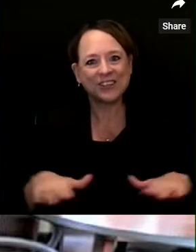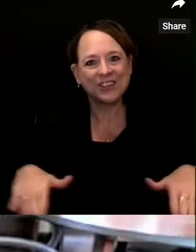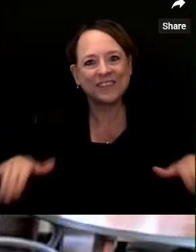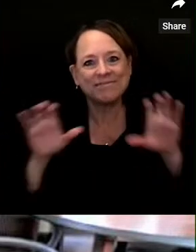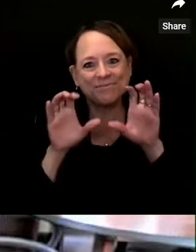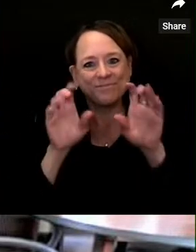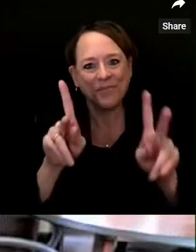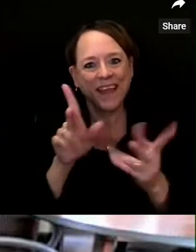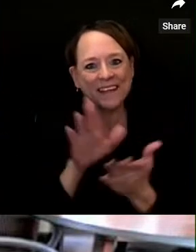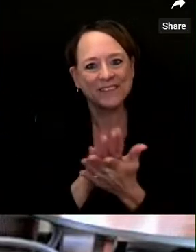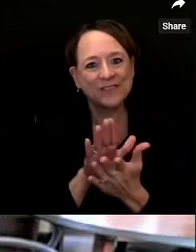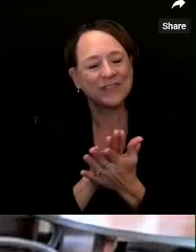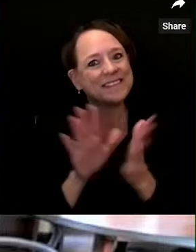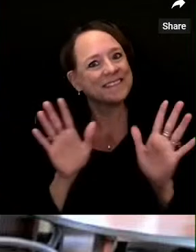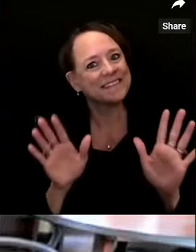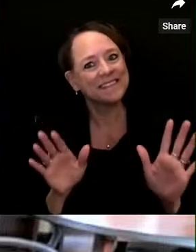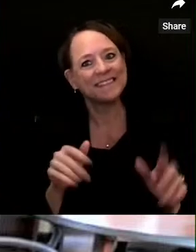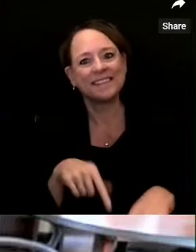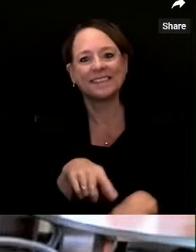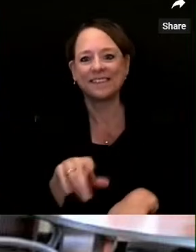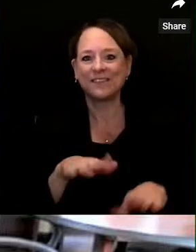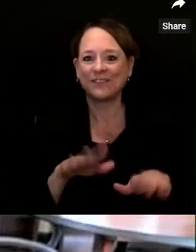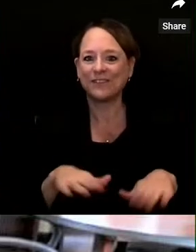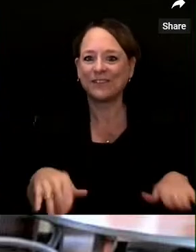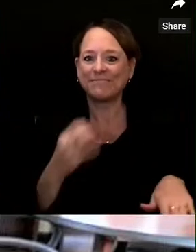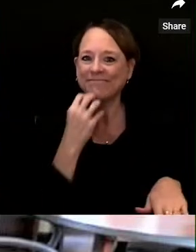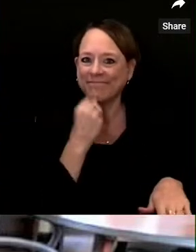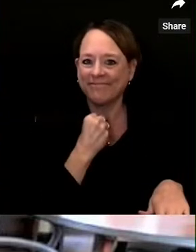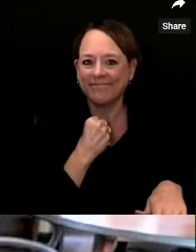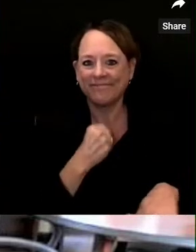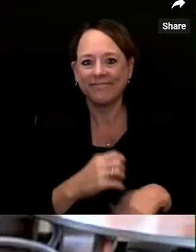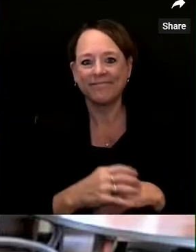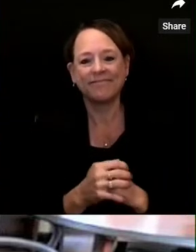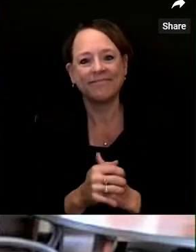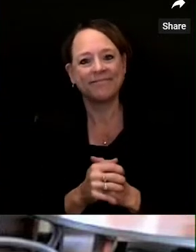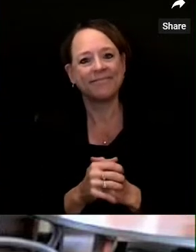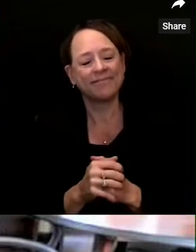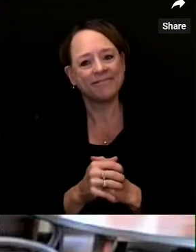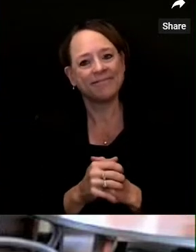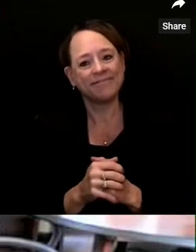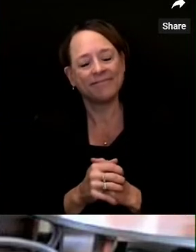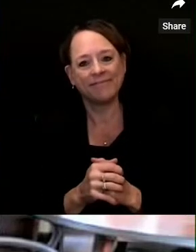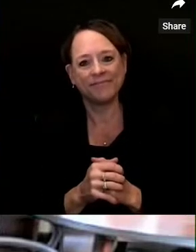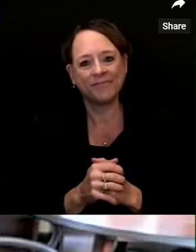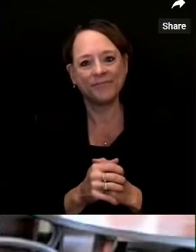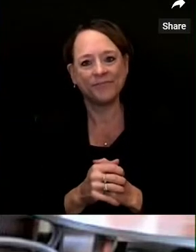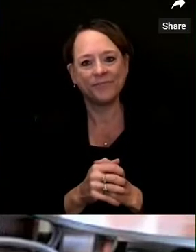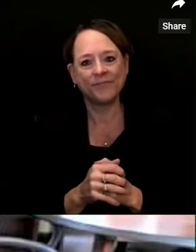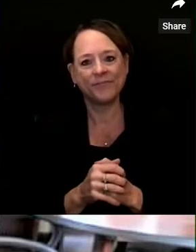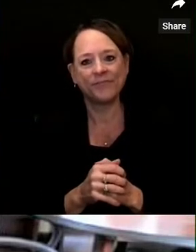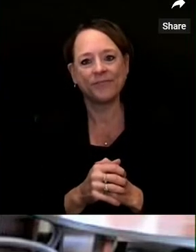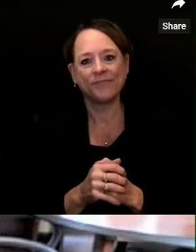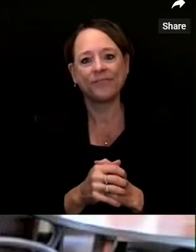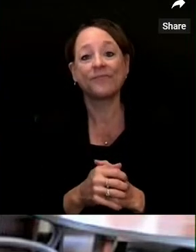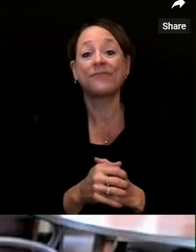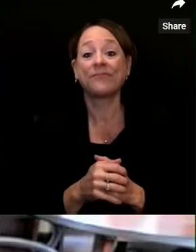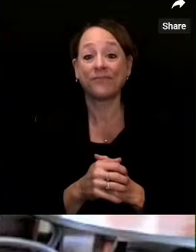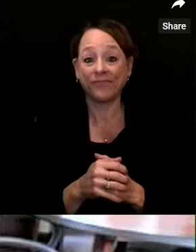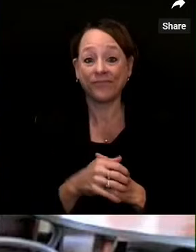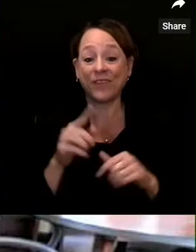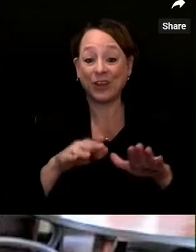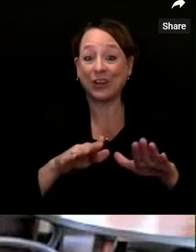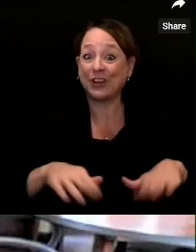kids return to schools all across our state. Confirmed cases among children under 18